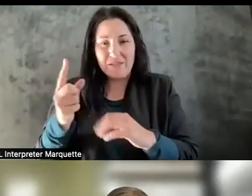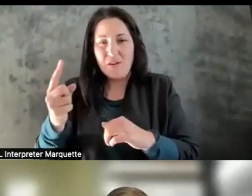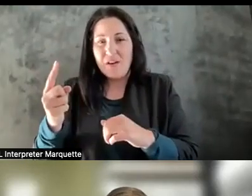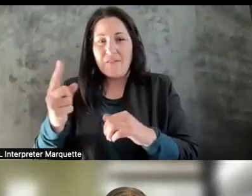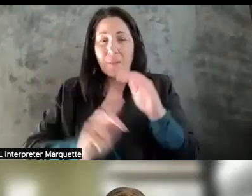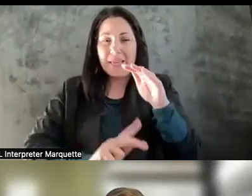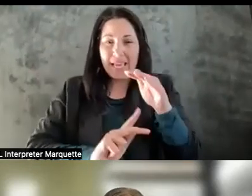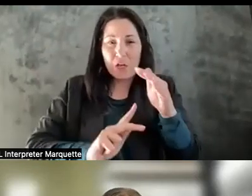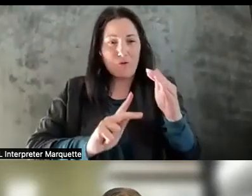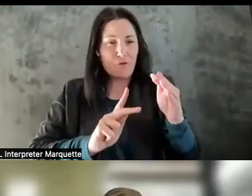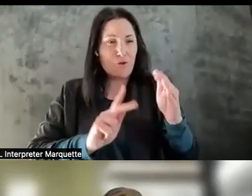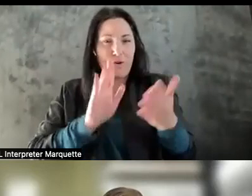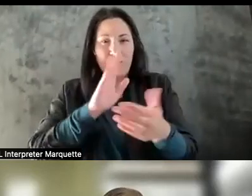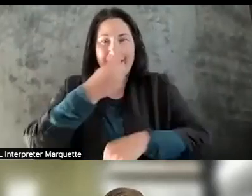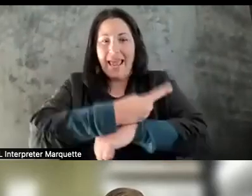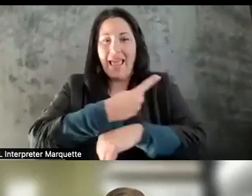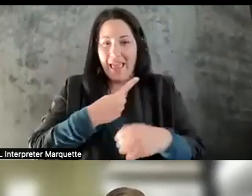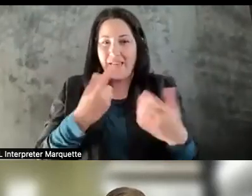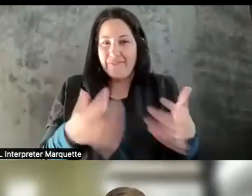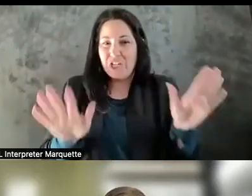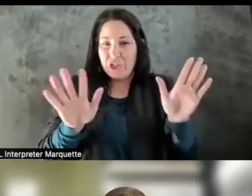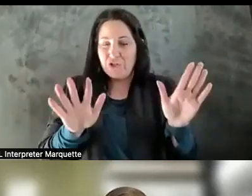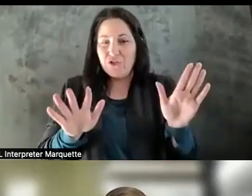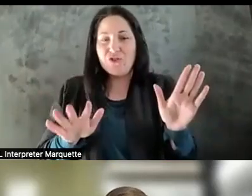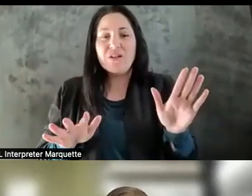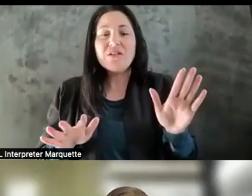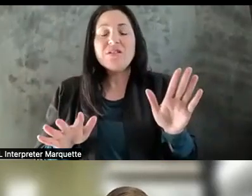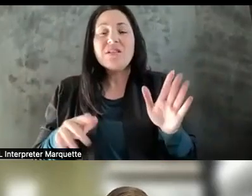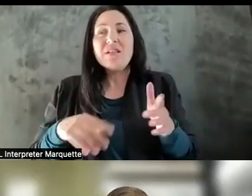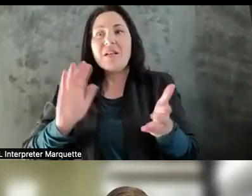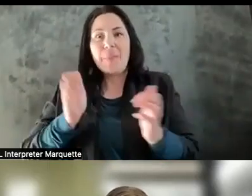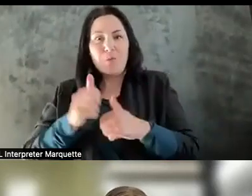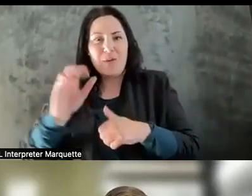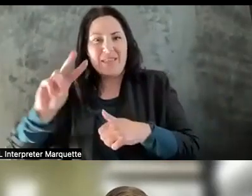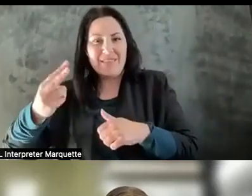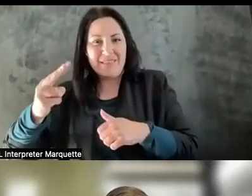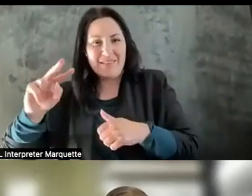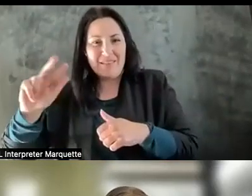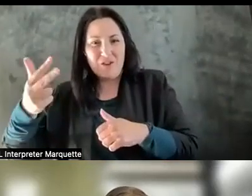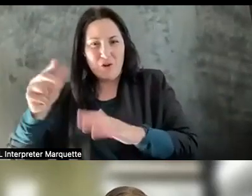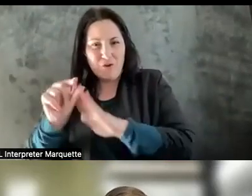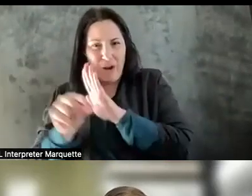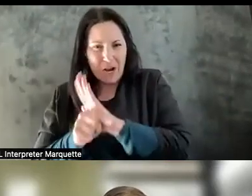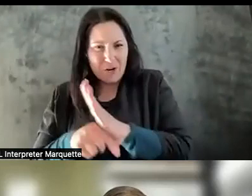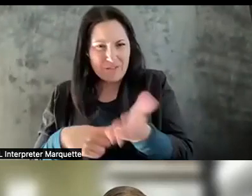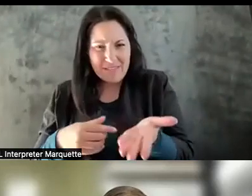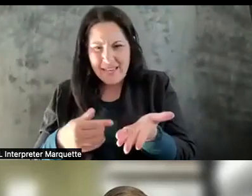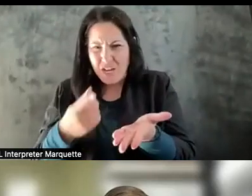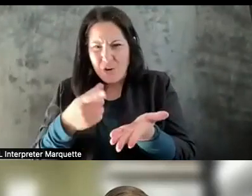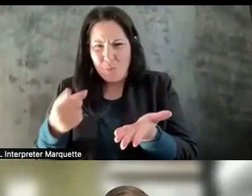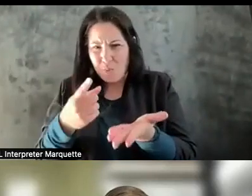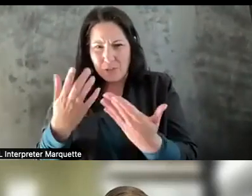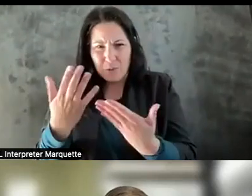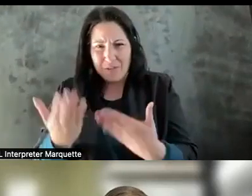between kinder release and like the first and second graders. I'm just wondering if the school would